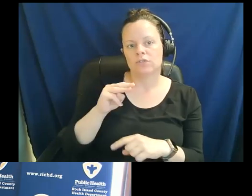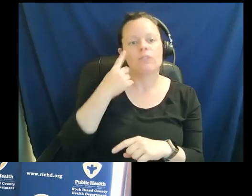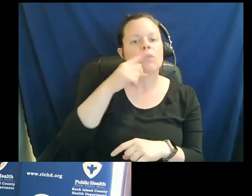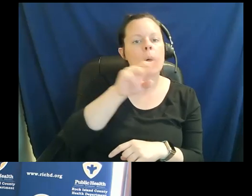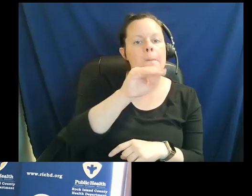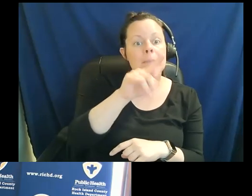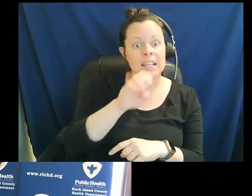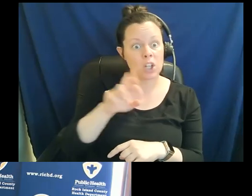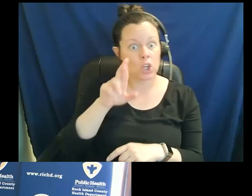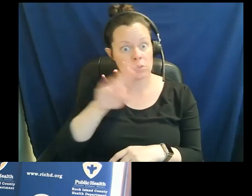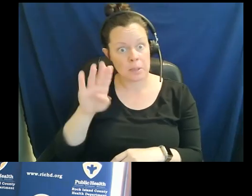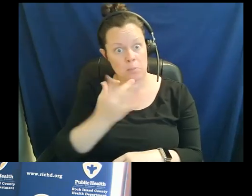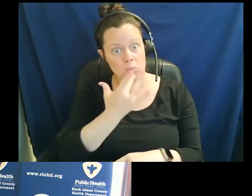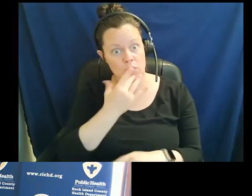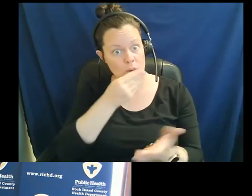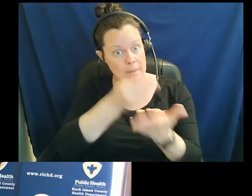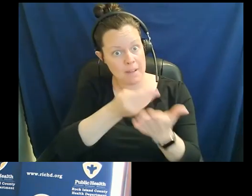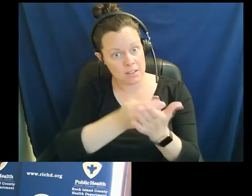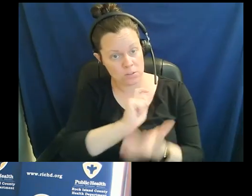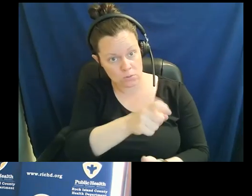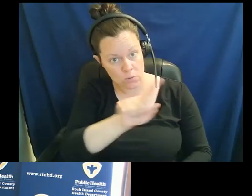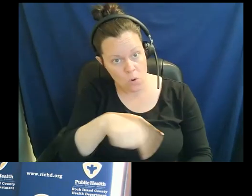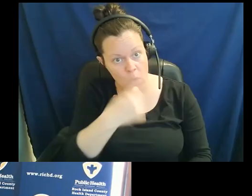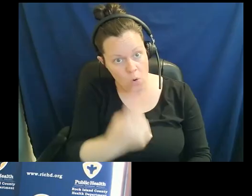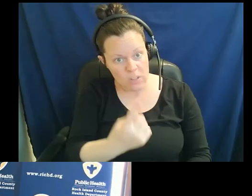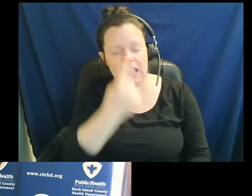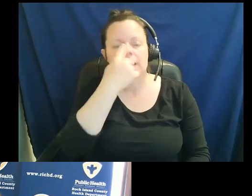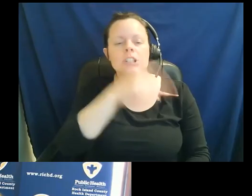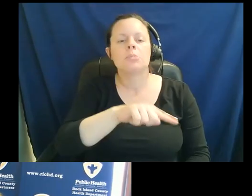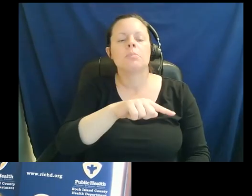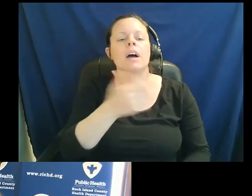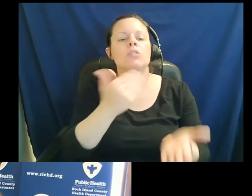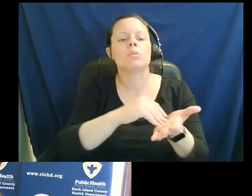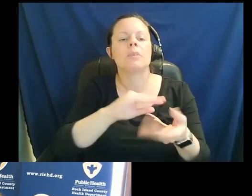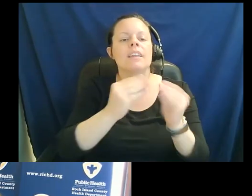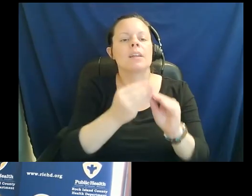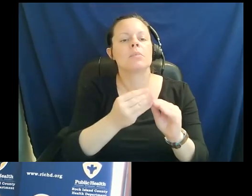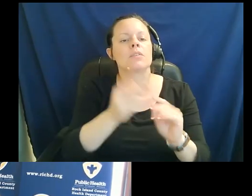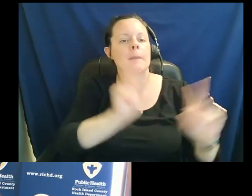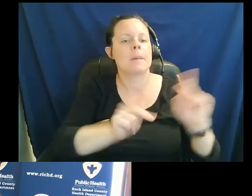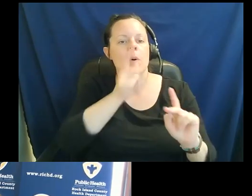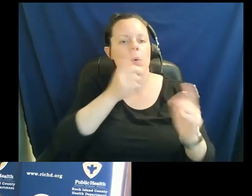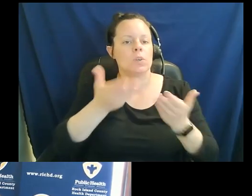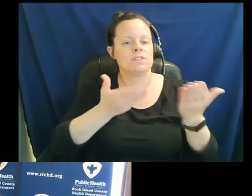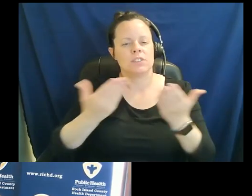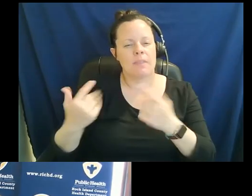still preferring monetary donations only? And can you repeat the number for folks served in the past month or